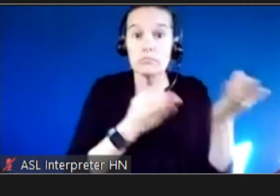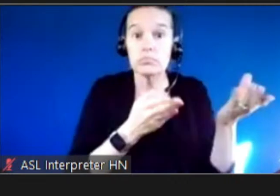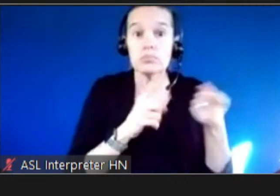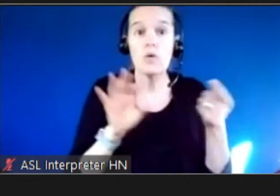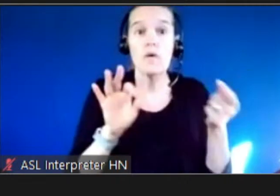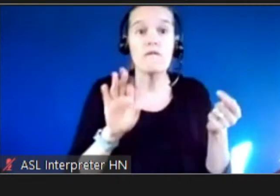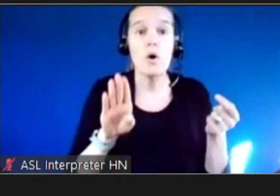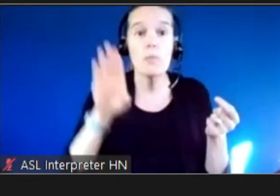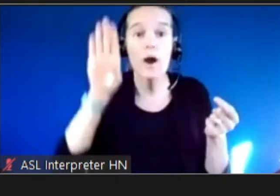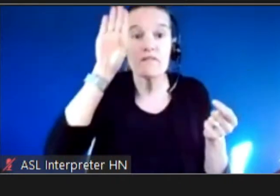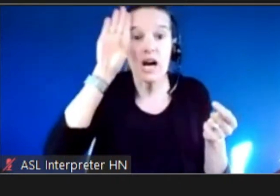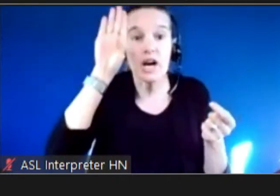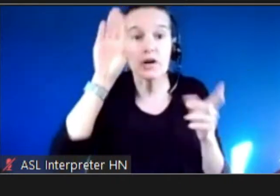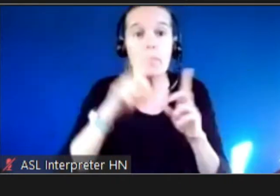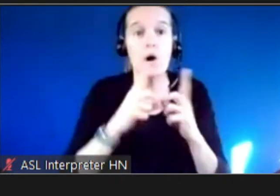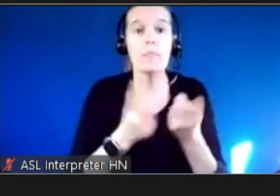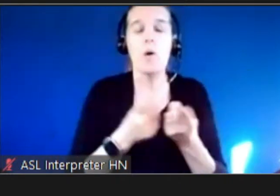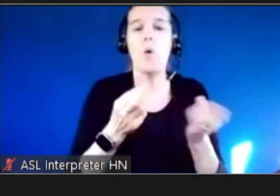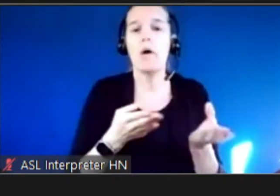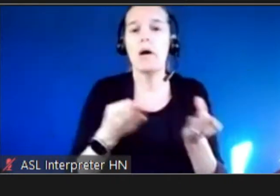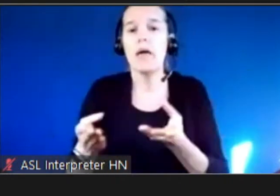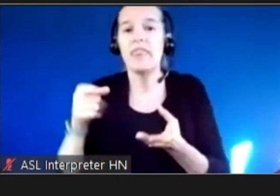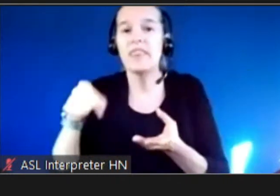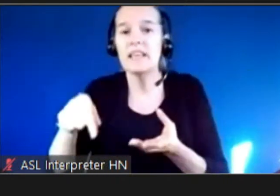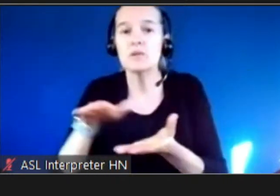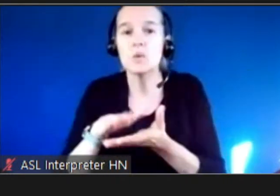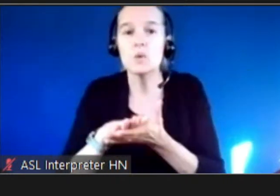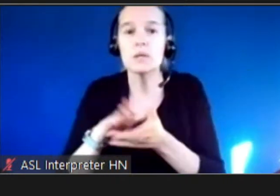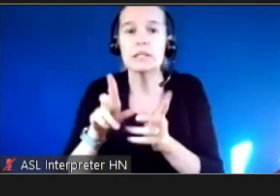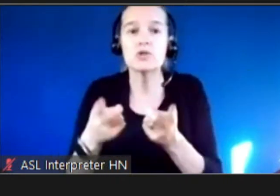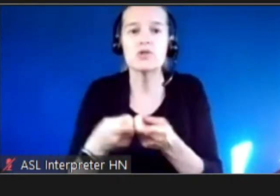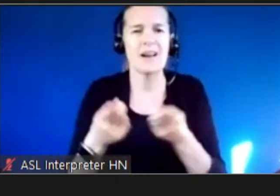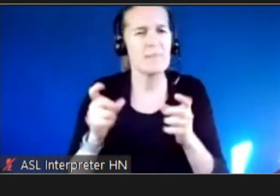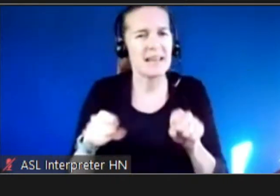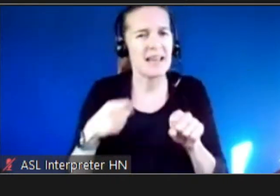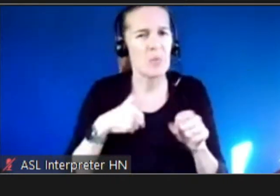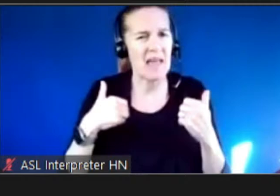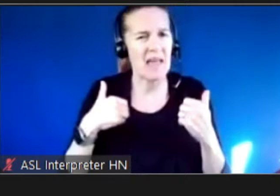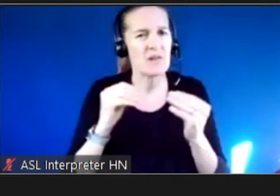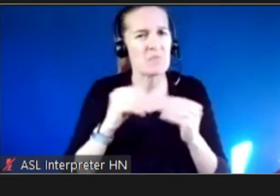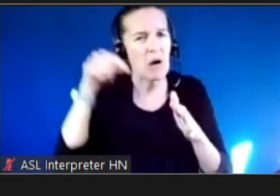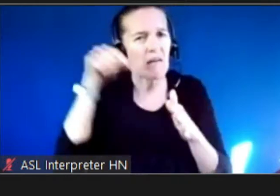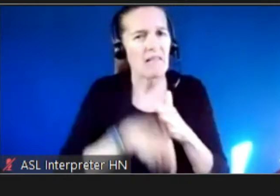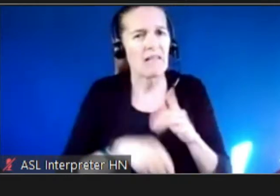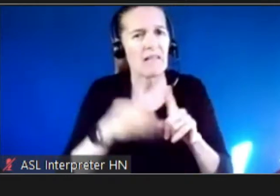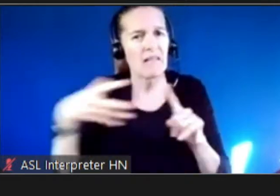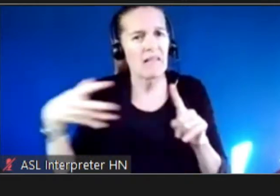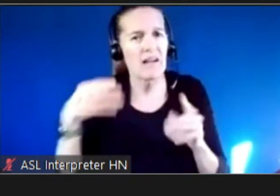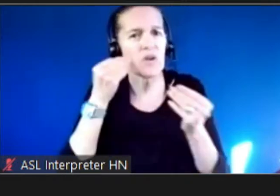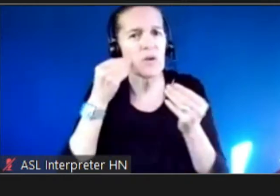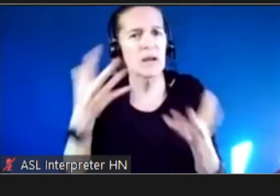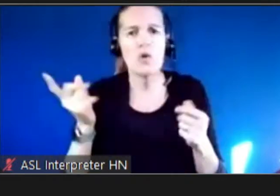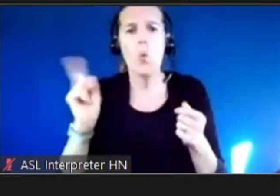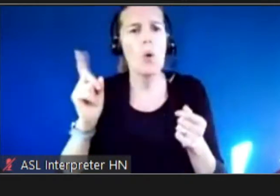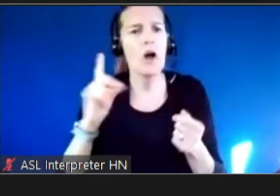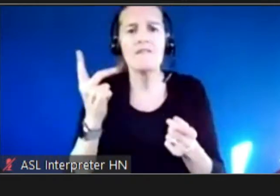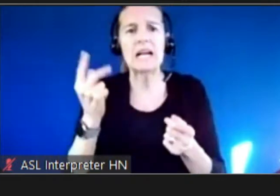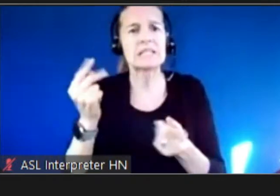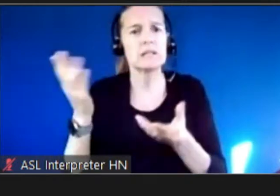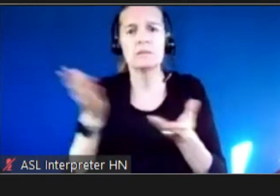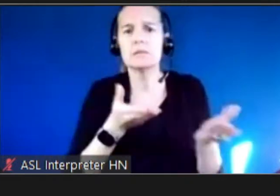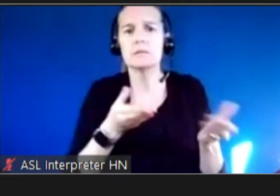this school district? Can we get any additional information about where those are going or how the county is planning to do this going forward?